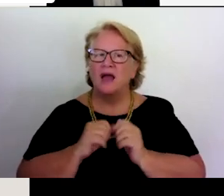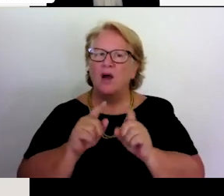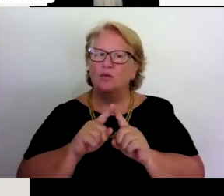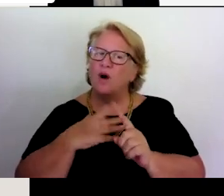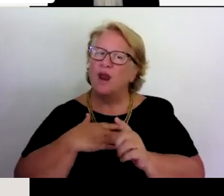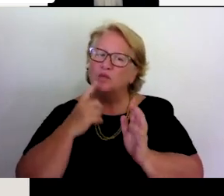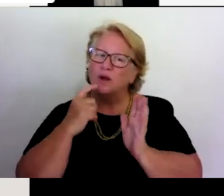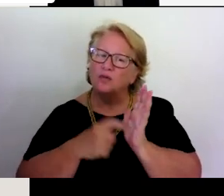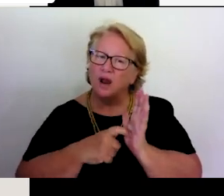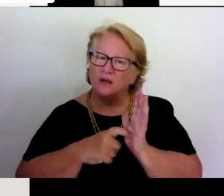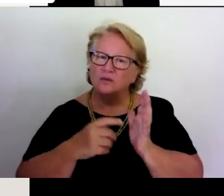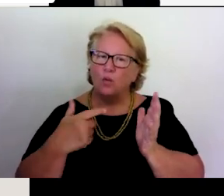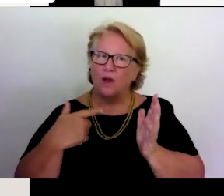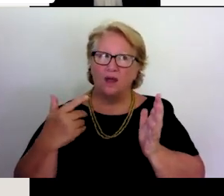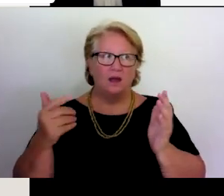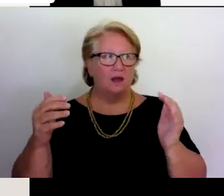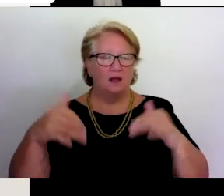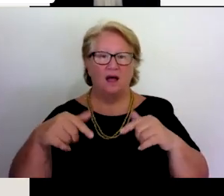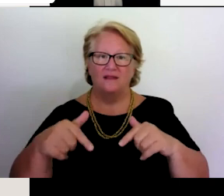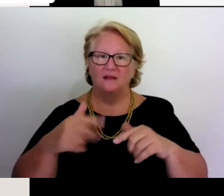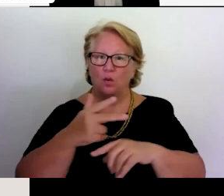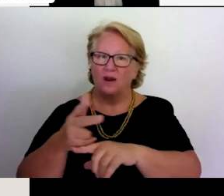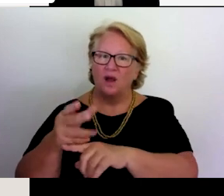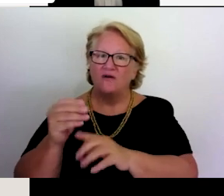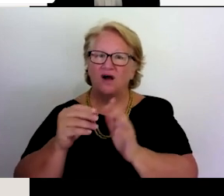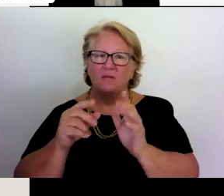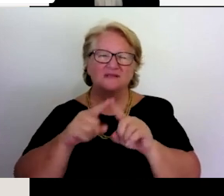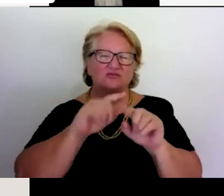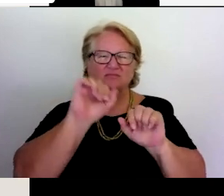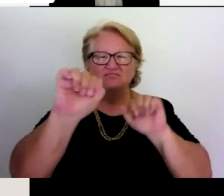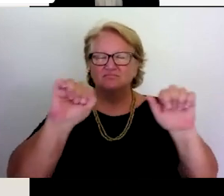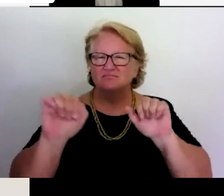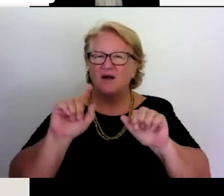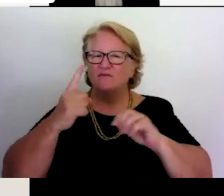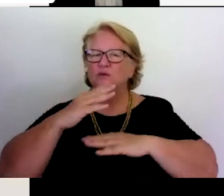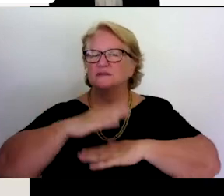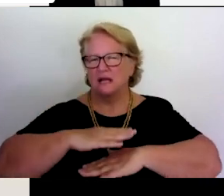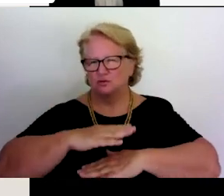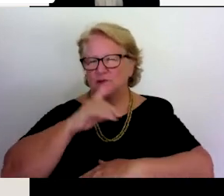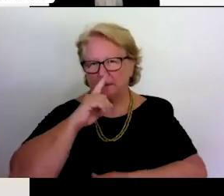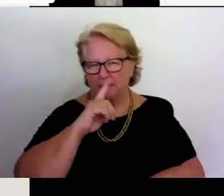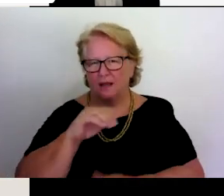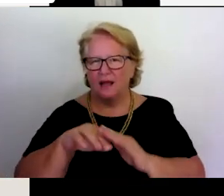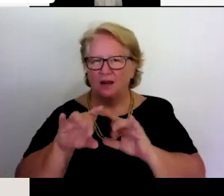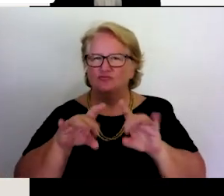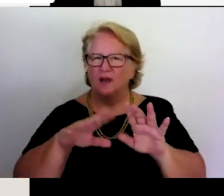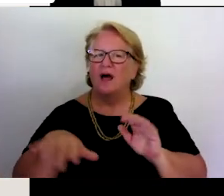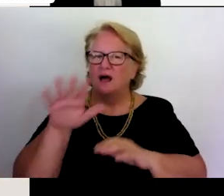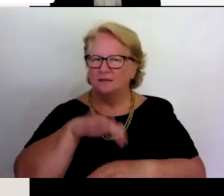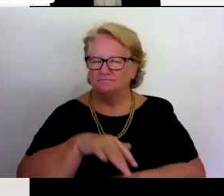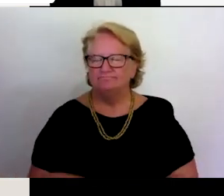like to acknowledge we're coming to this webinar from the lands of many different First Nations people across this